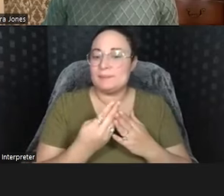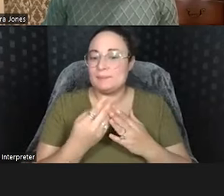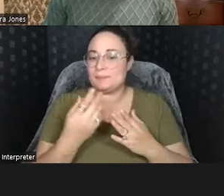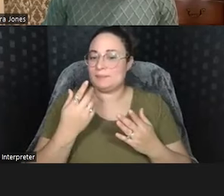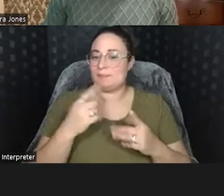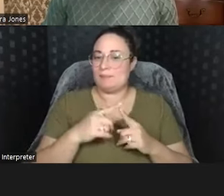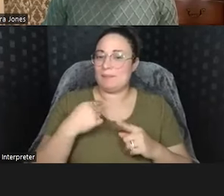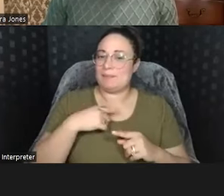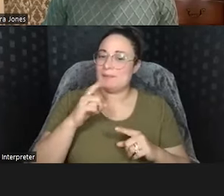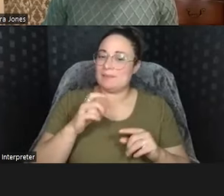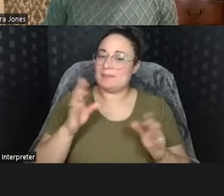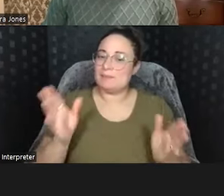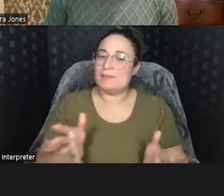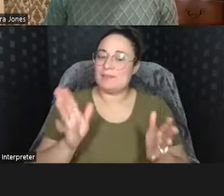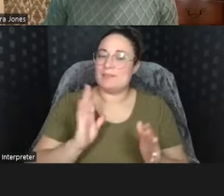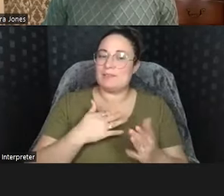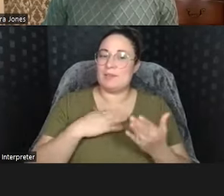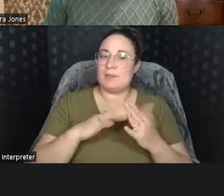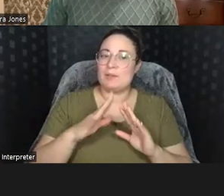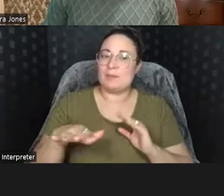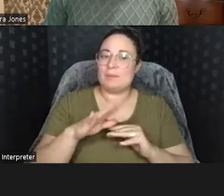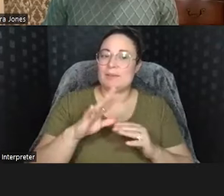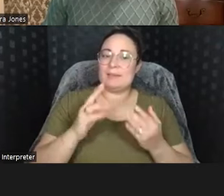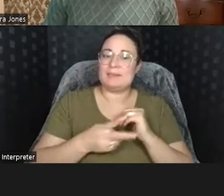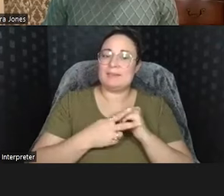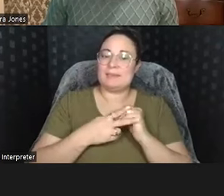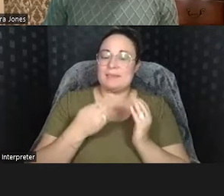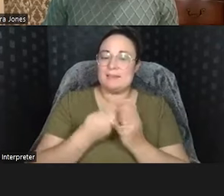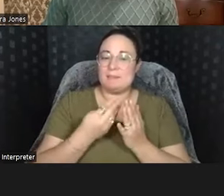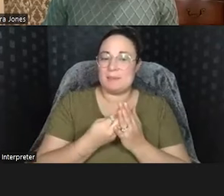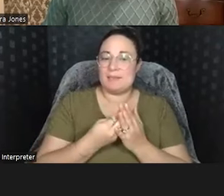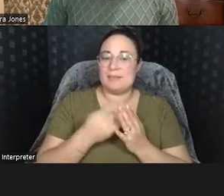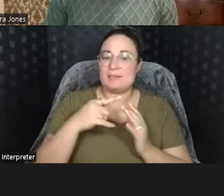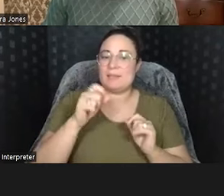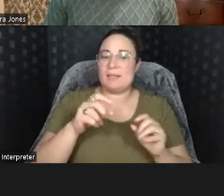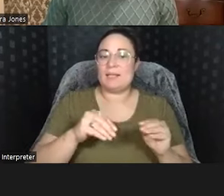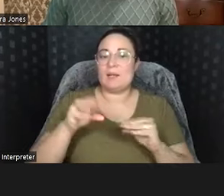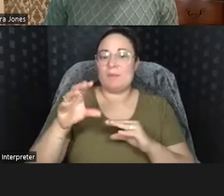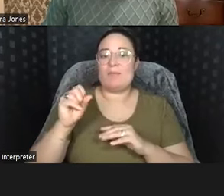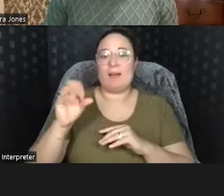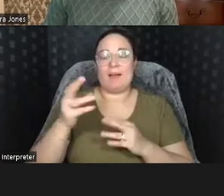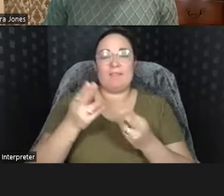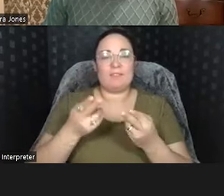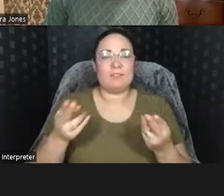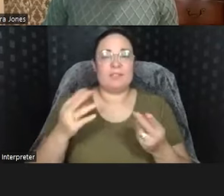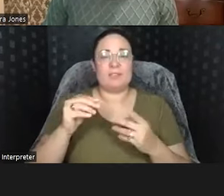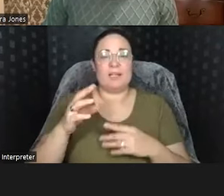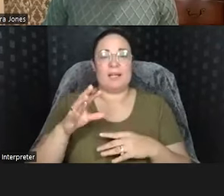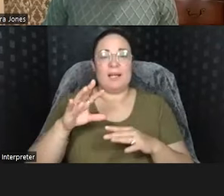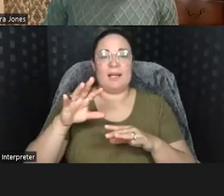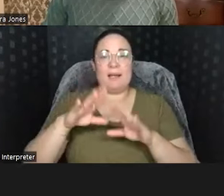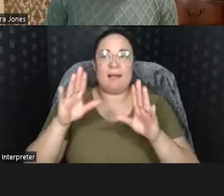be encouraging our community to save money so that they can move out of shelters, residential houses,